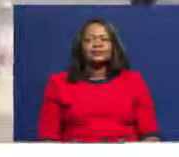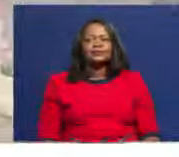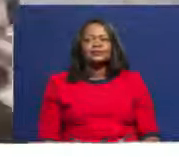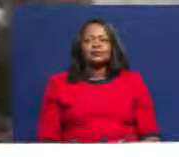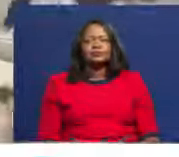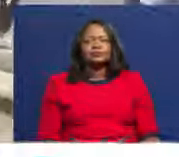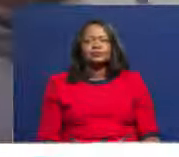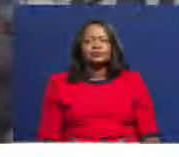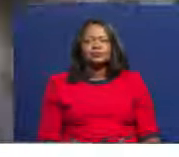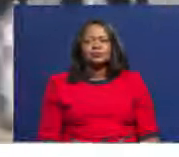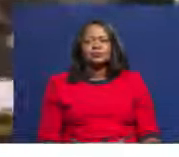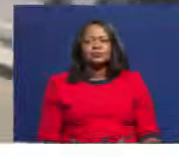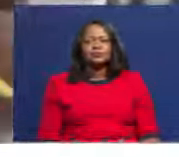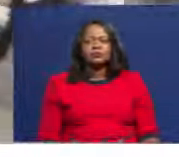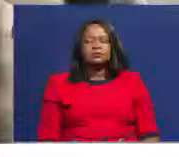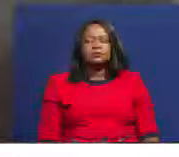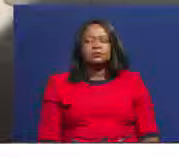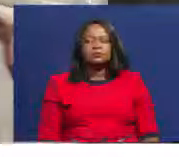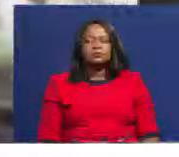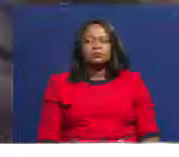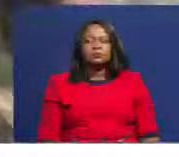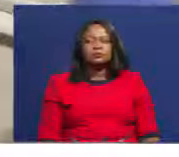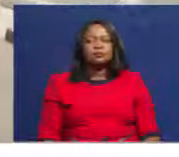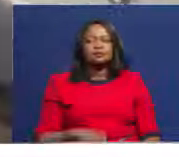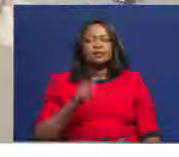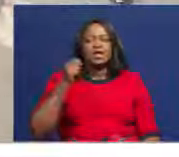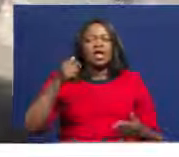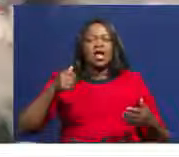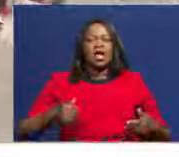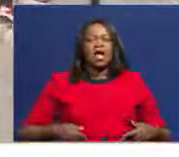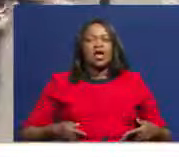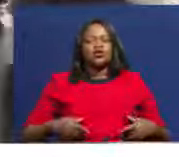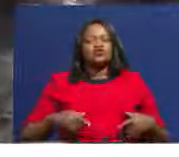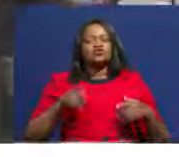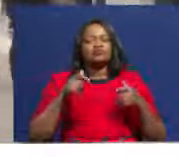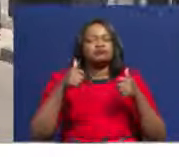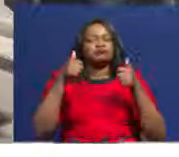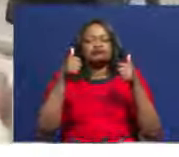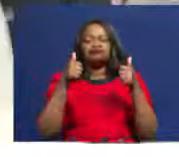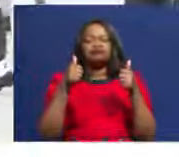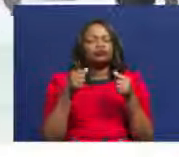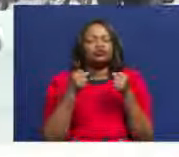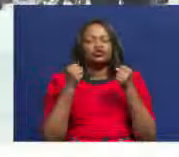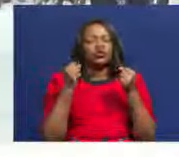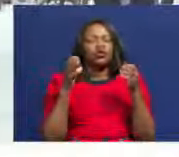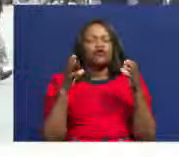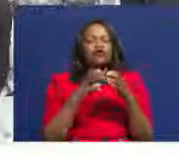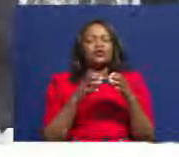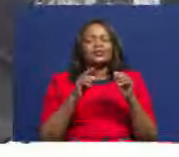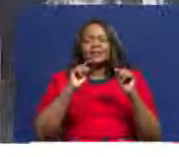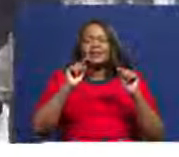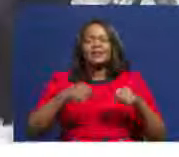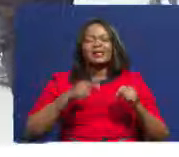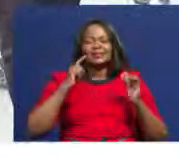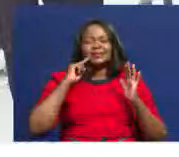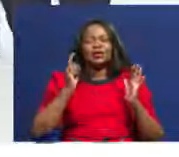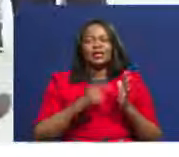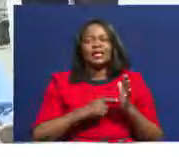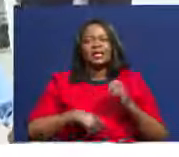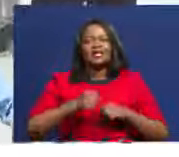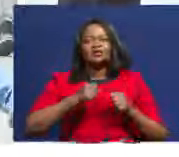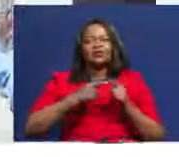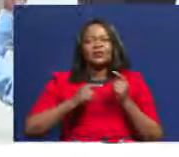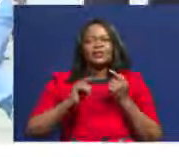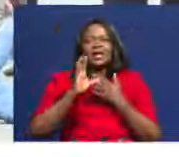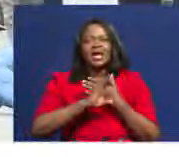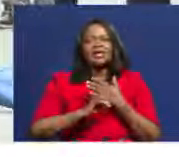In a sweeping wave of activism, Kenya's youth have emerged as a formidable force demanding recognition and action from the